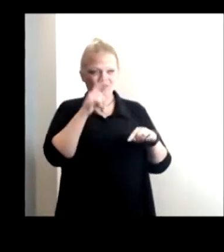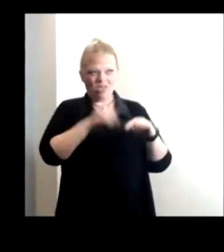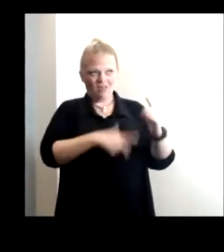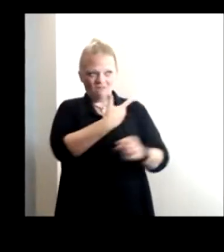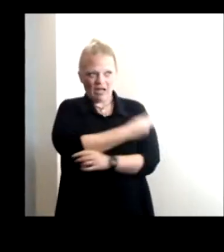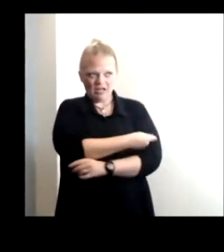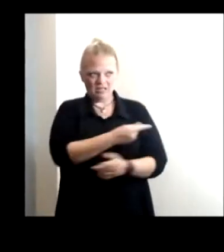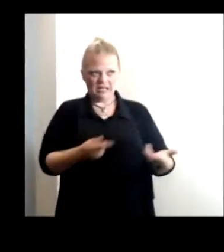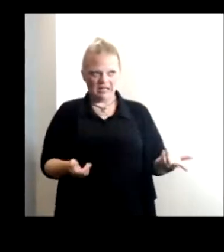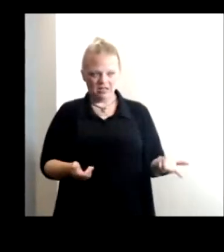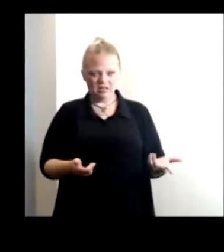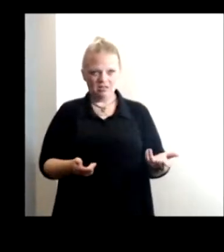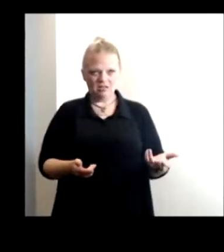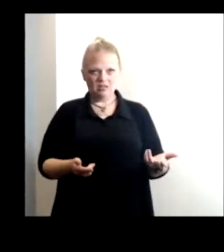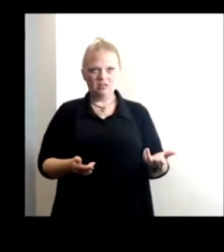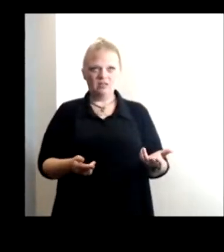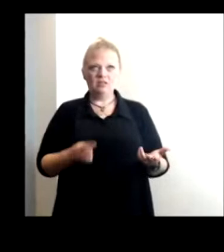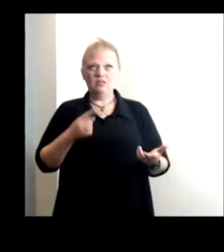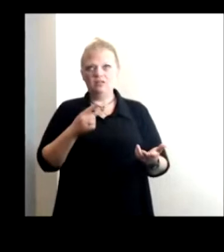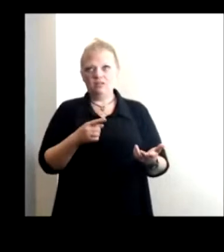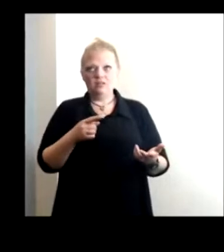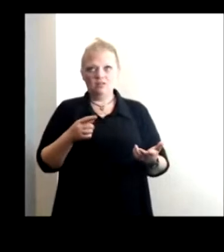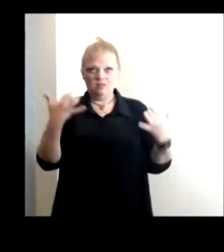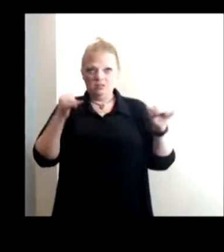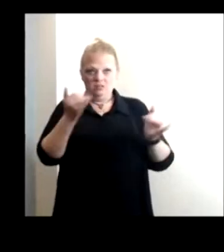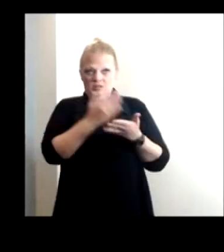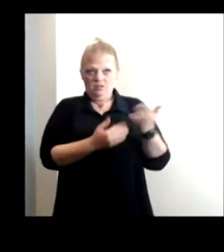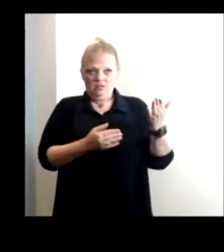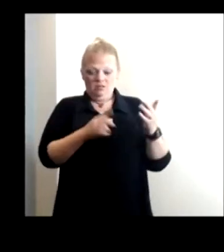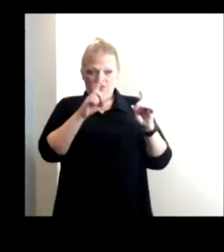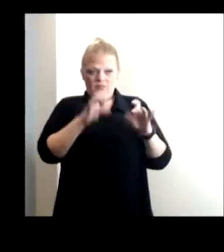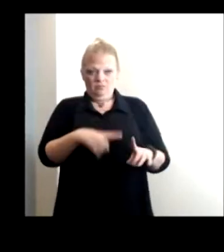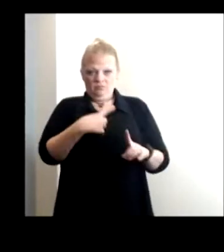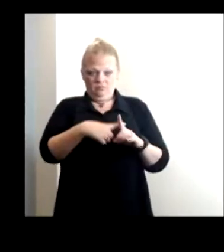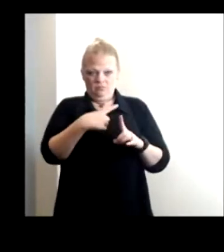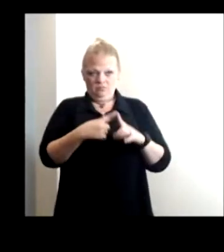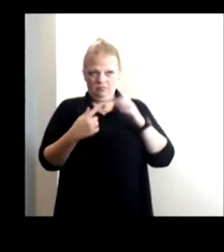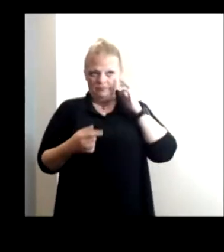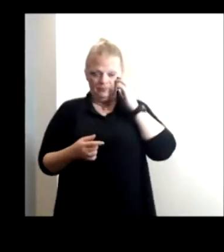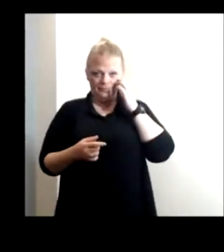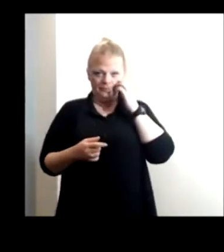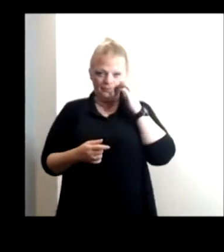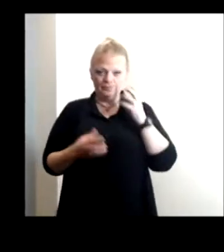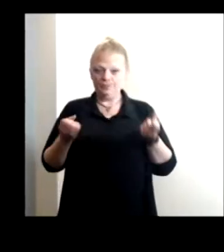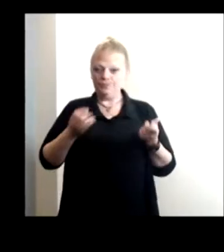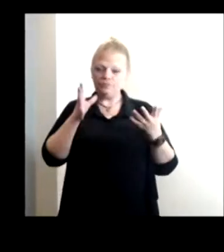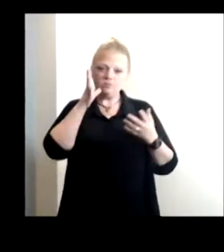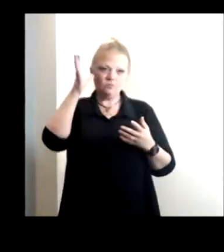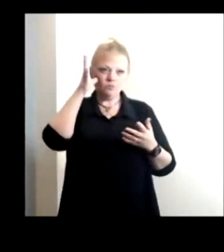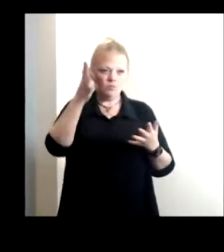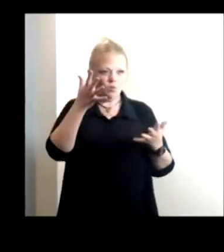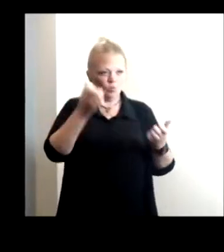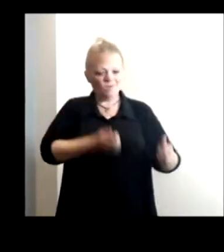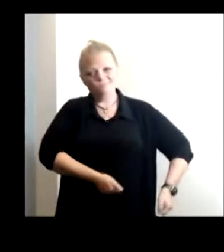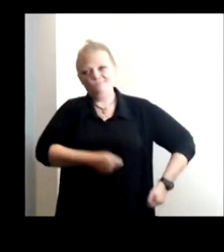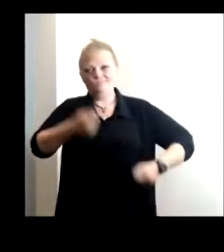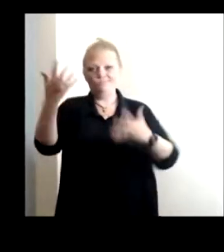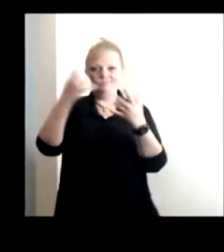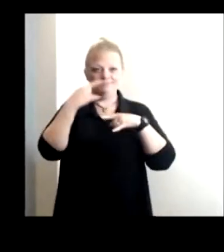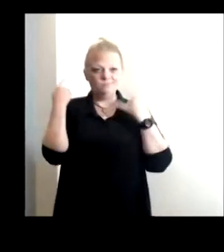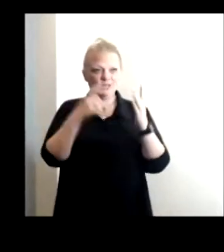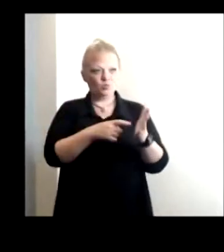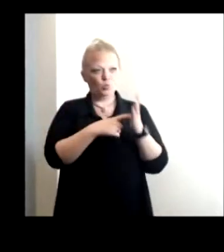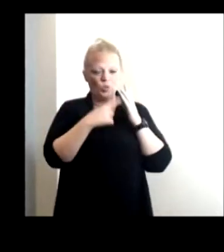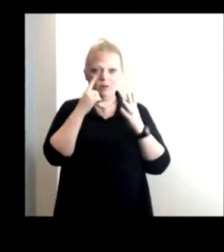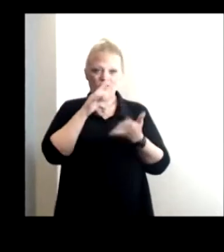vaccinated. There are some testing positive. And I know a lot of parents want to get rid of the mask requirement in schools in